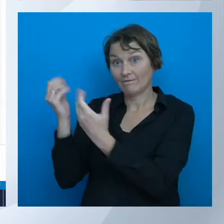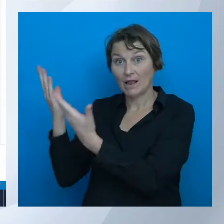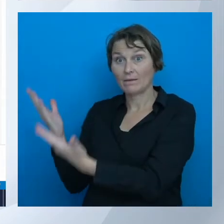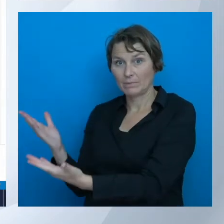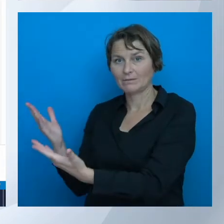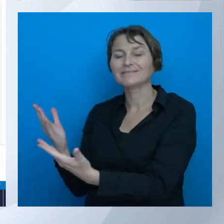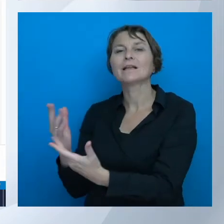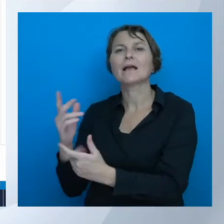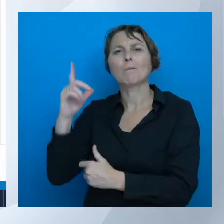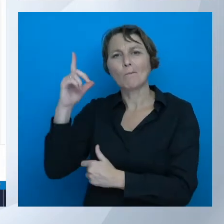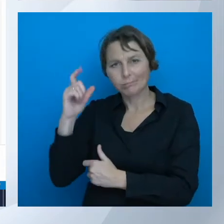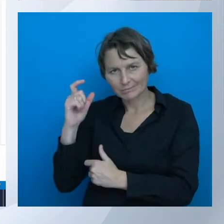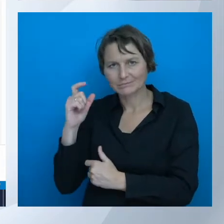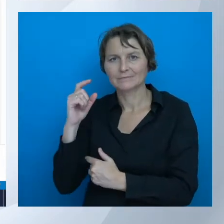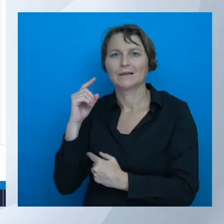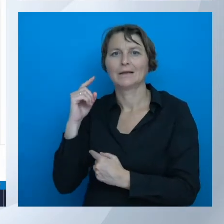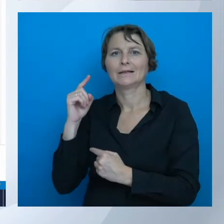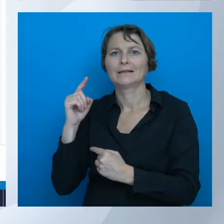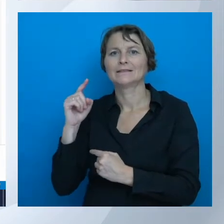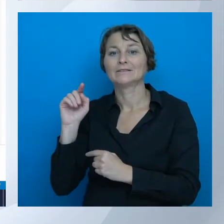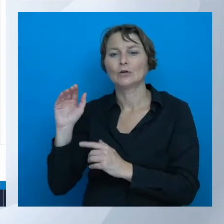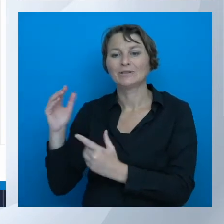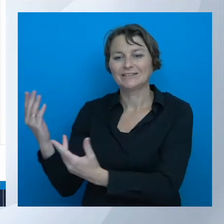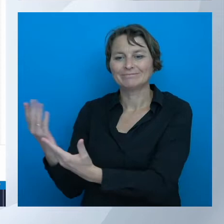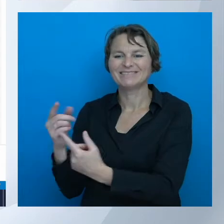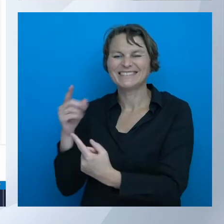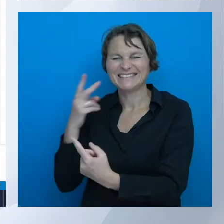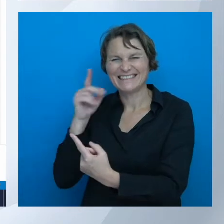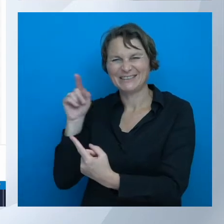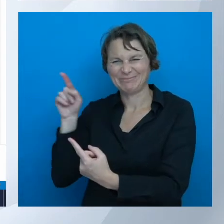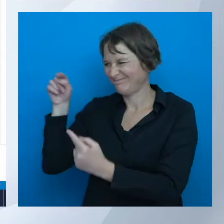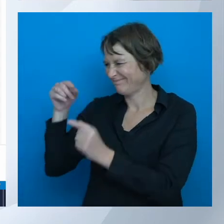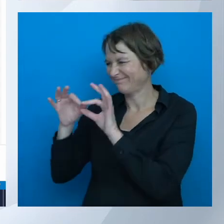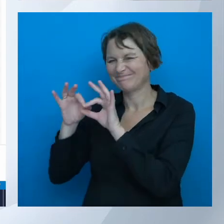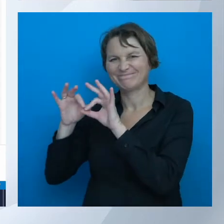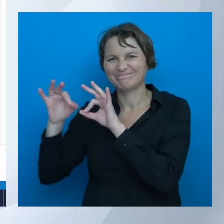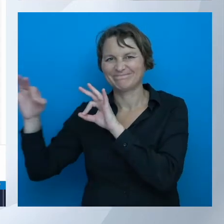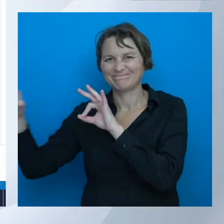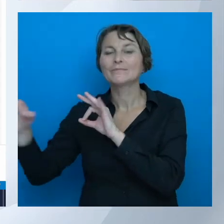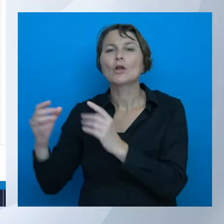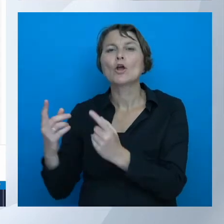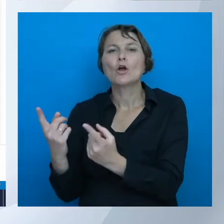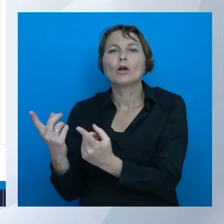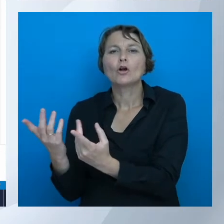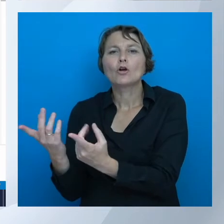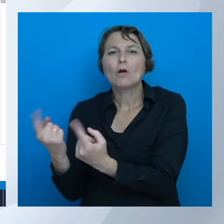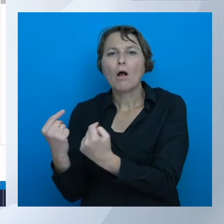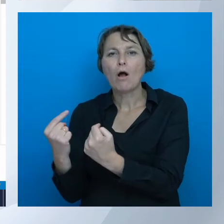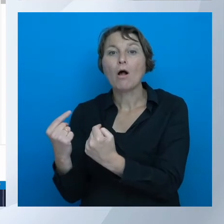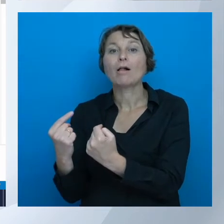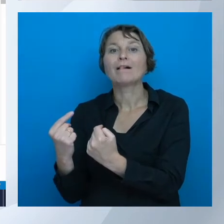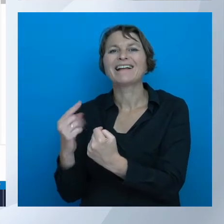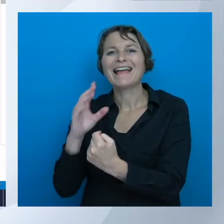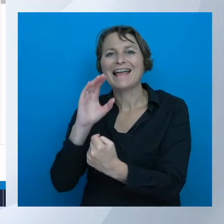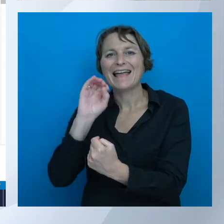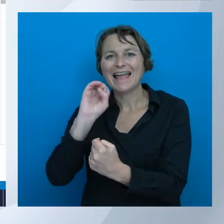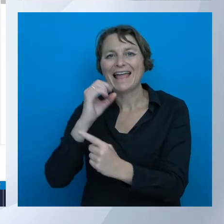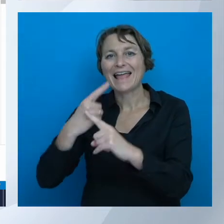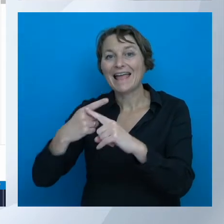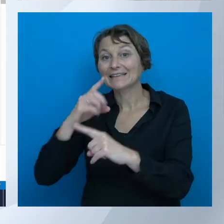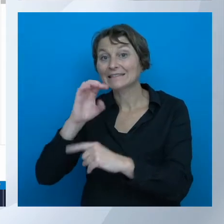can see that I call the Hugo, the Hugo executable, make sure that it runs. And once Hugo